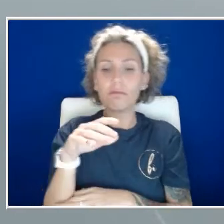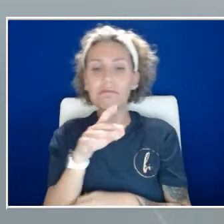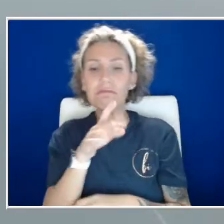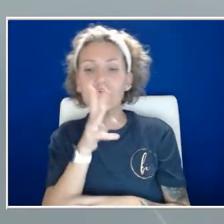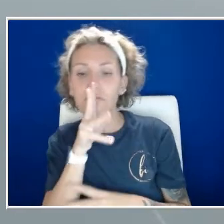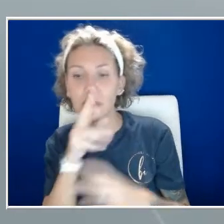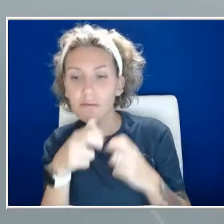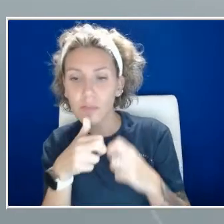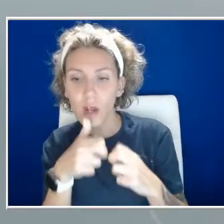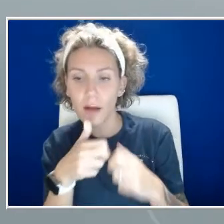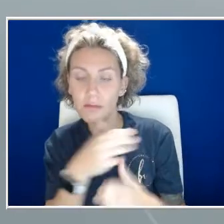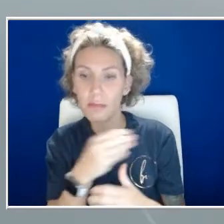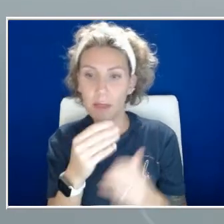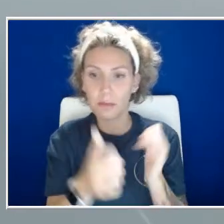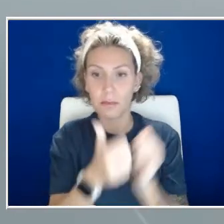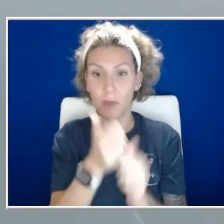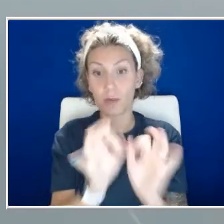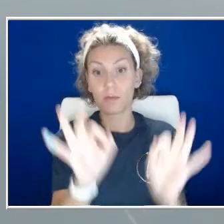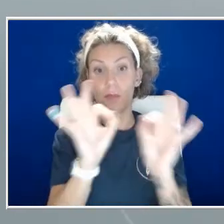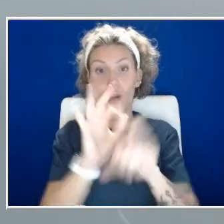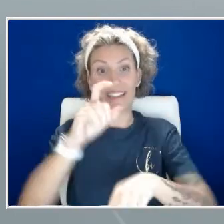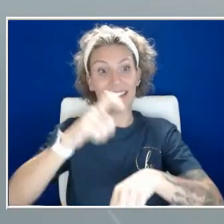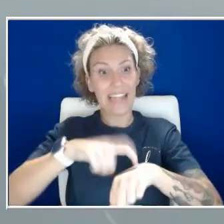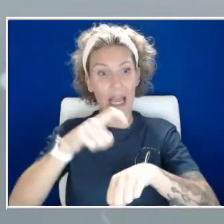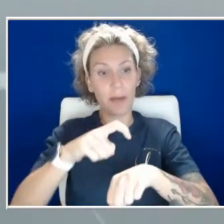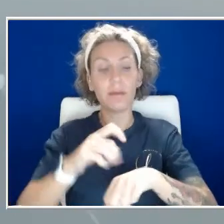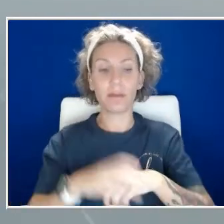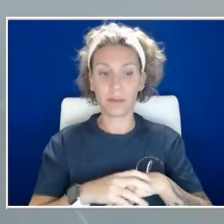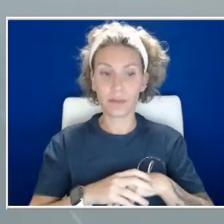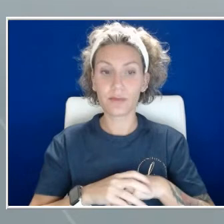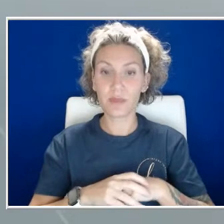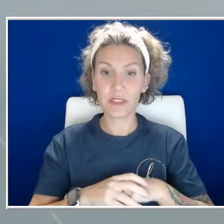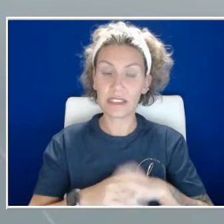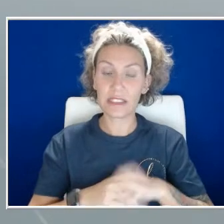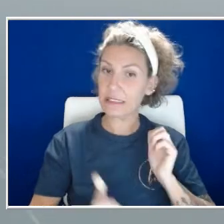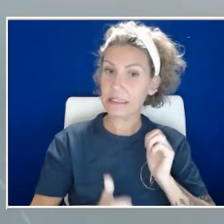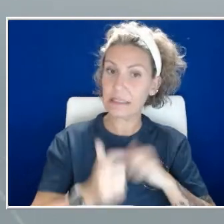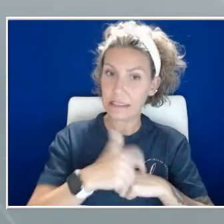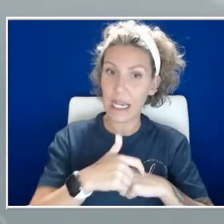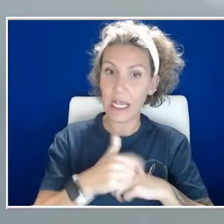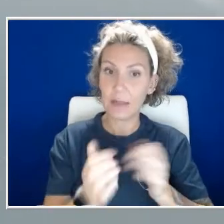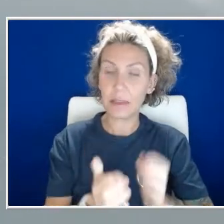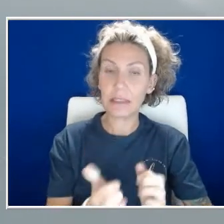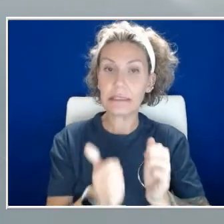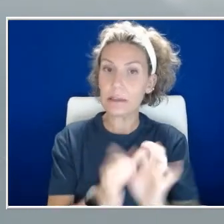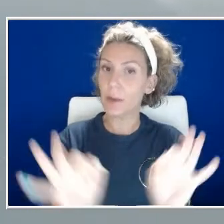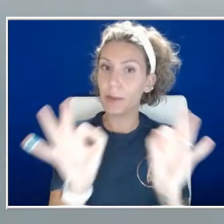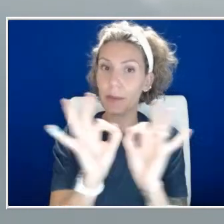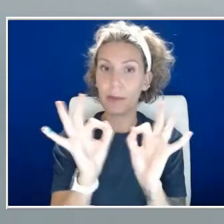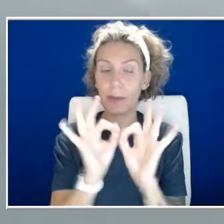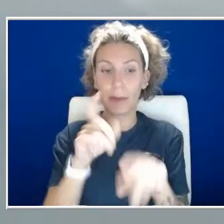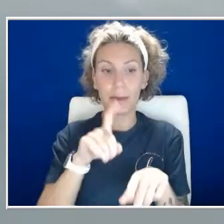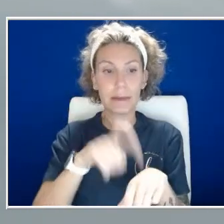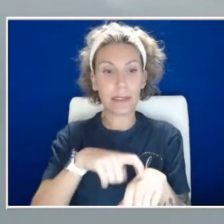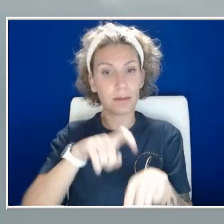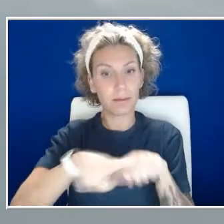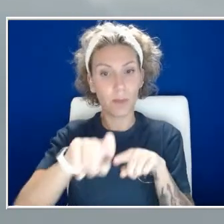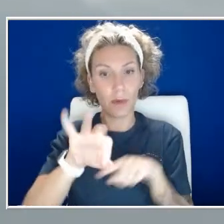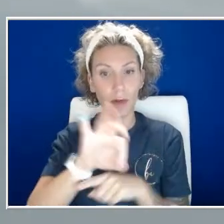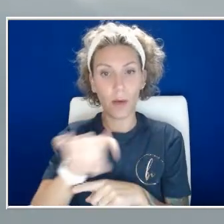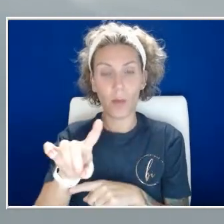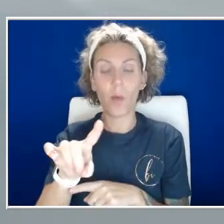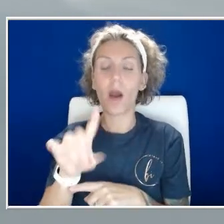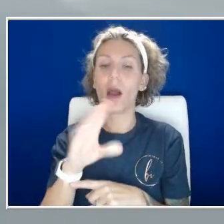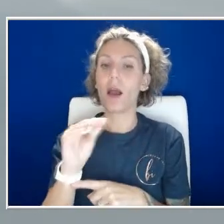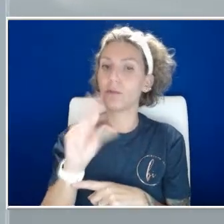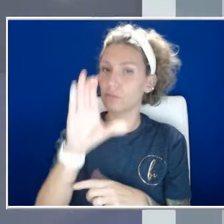most important is time. Time is of the essence. It is time to call 911, just like Lori's husband did. But in this case, Lori, your